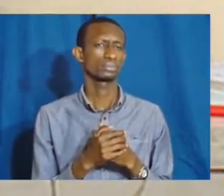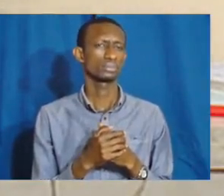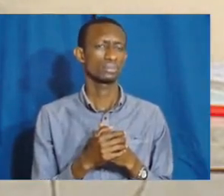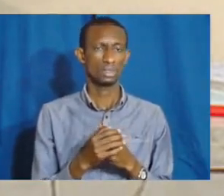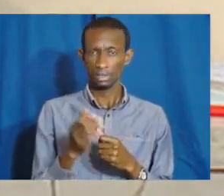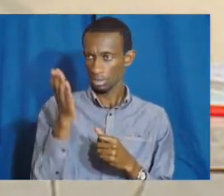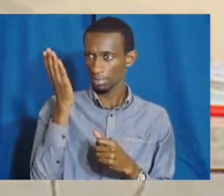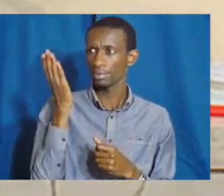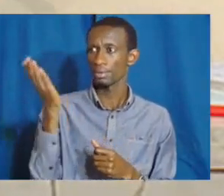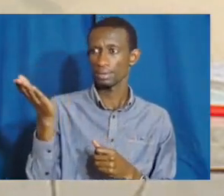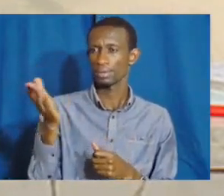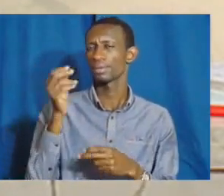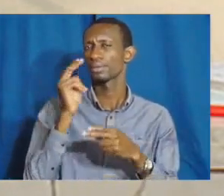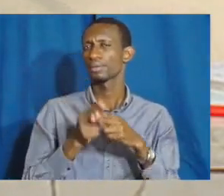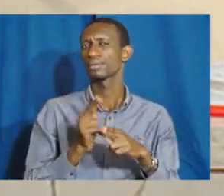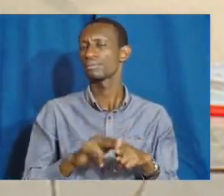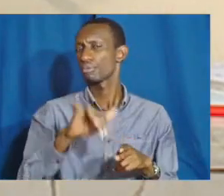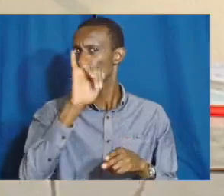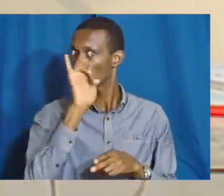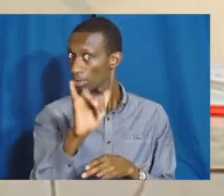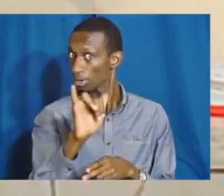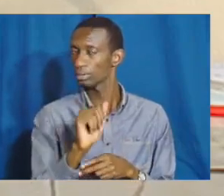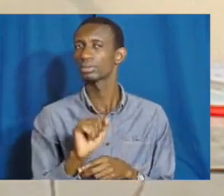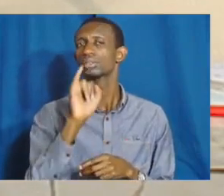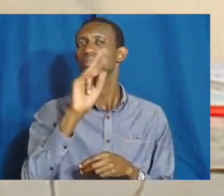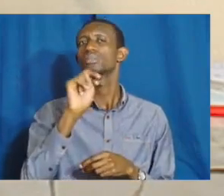this one is called y-intercept.